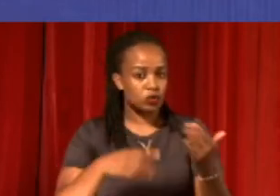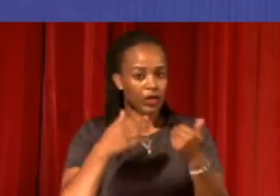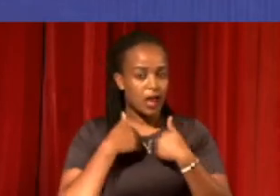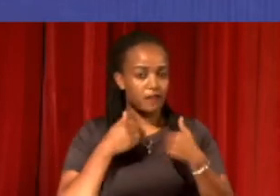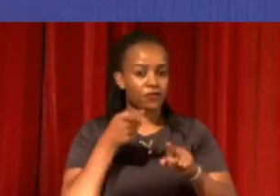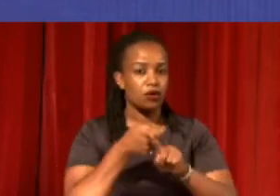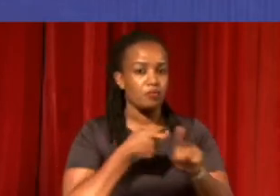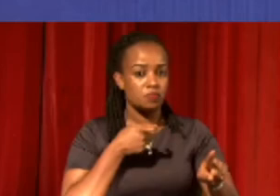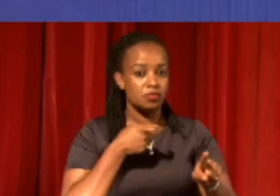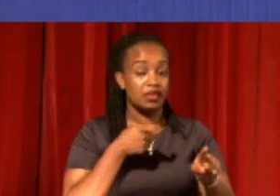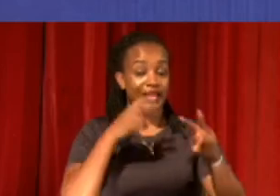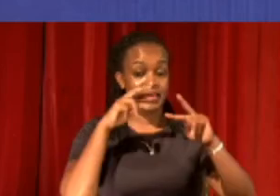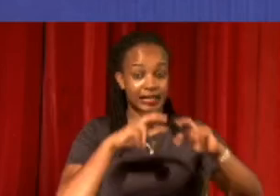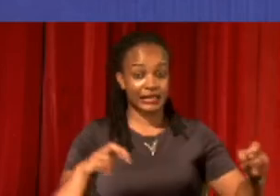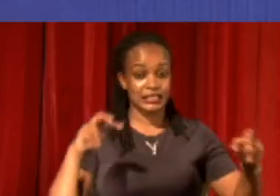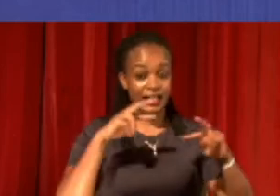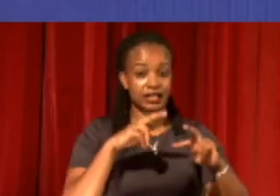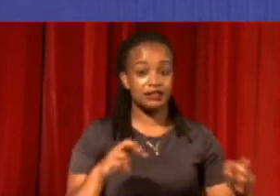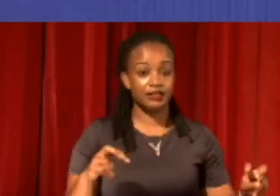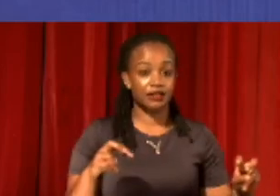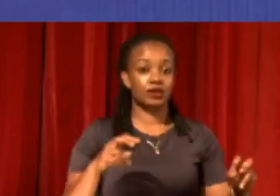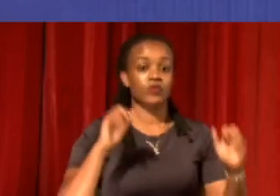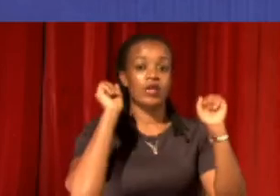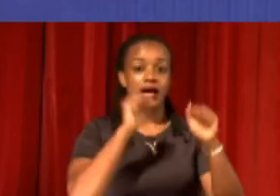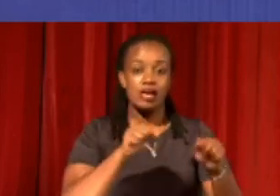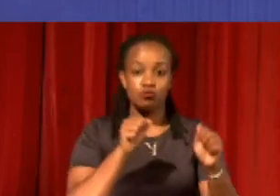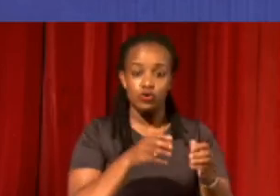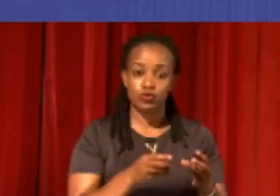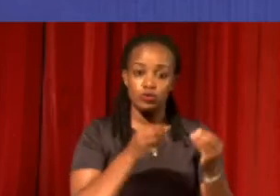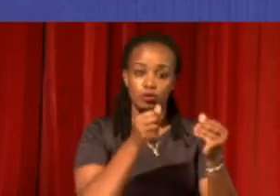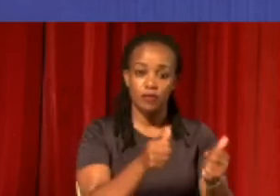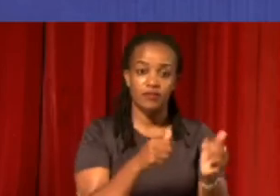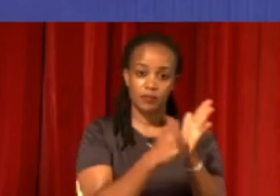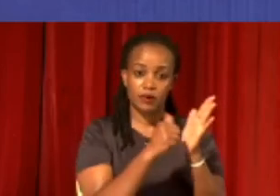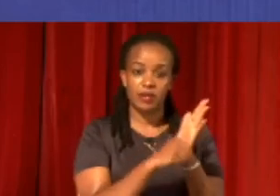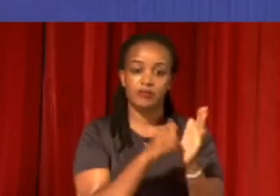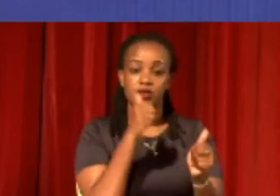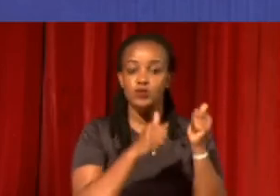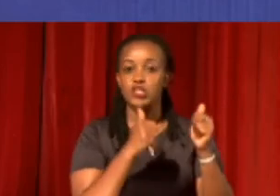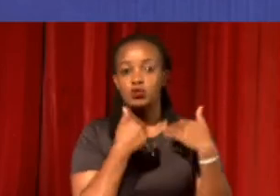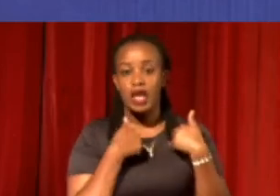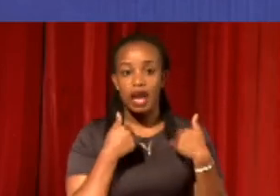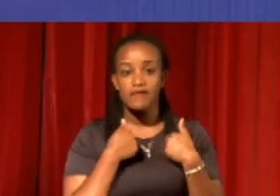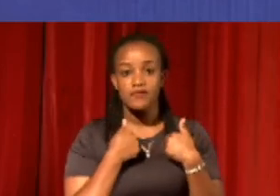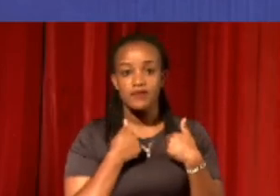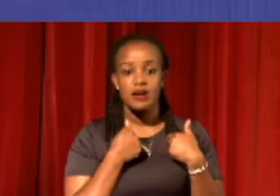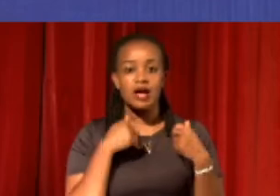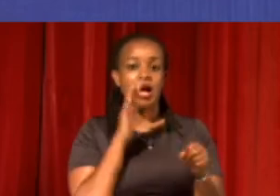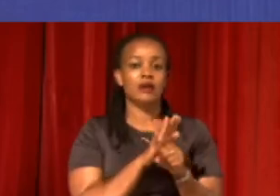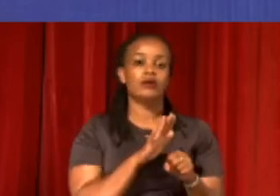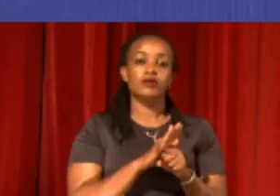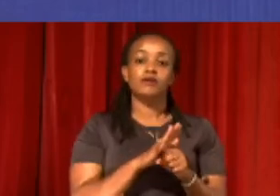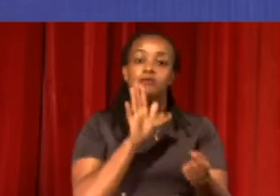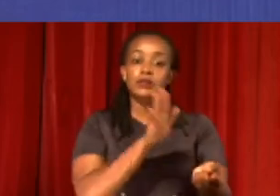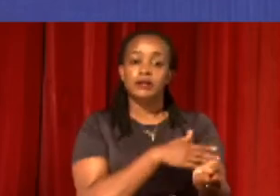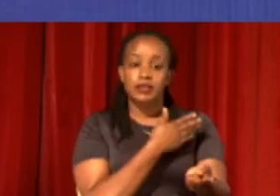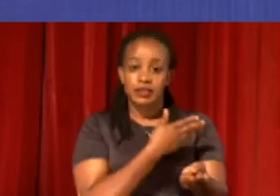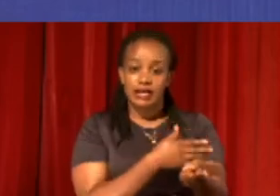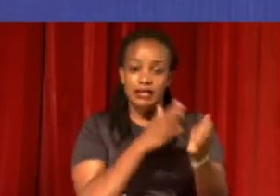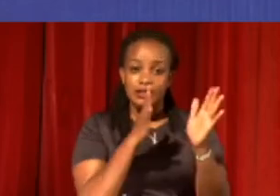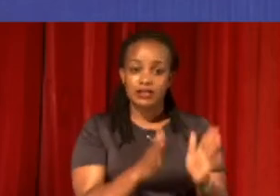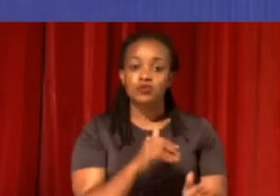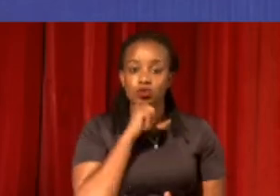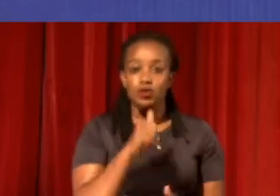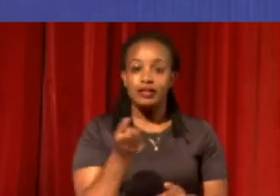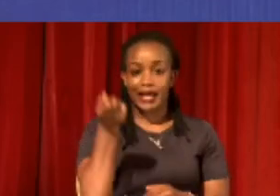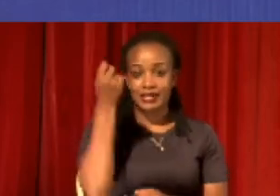straight into the industry. We're able to address the gaps. Like if a lot of the musicians don't understand that the